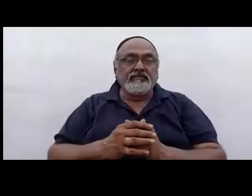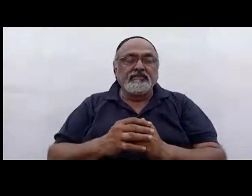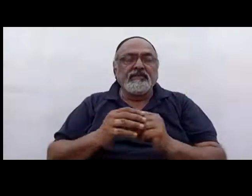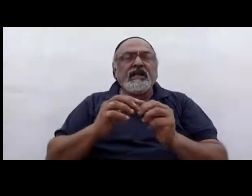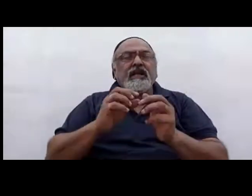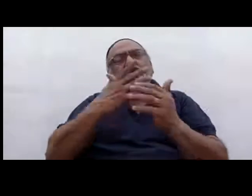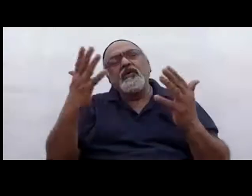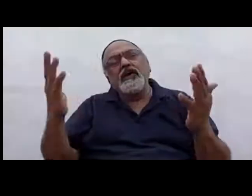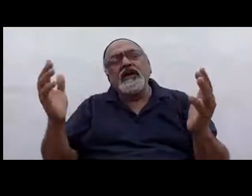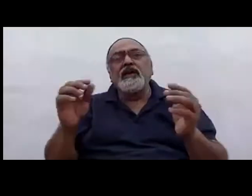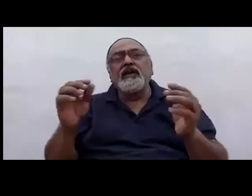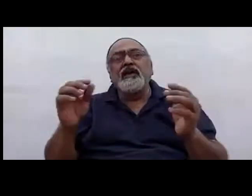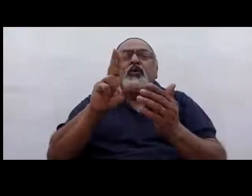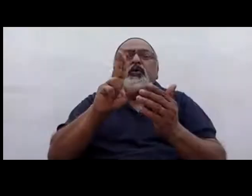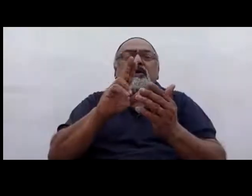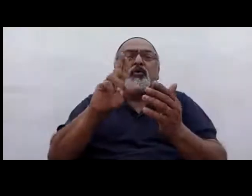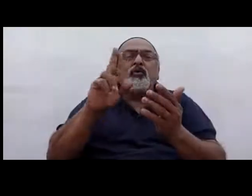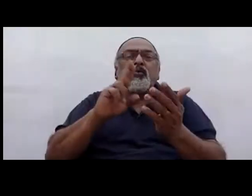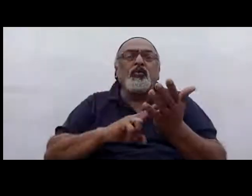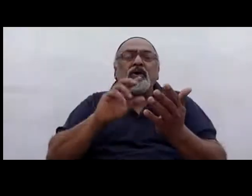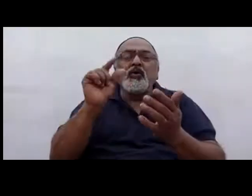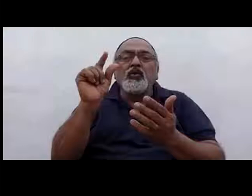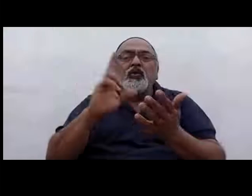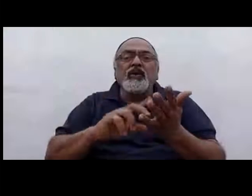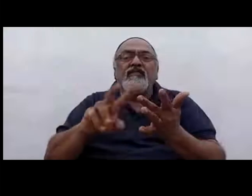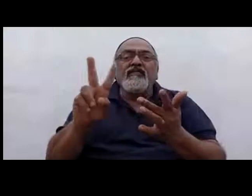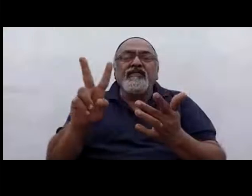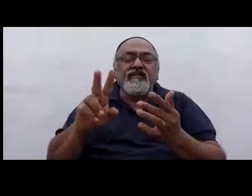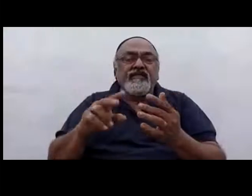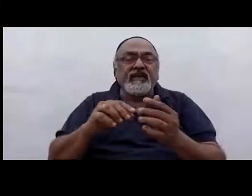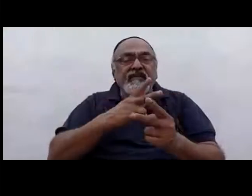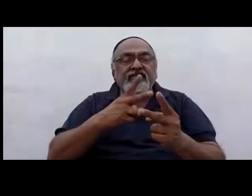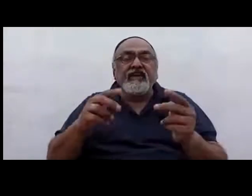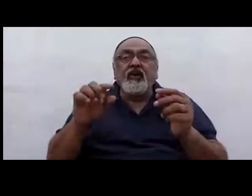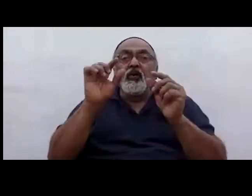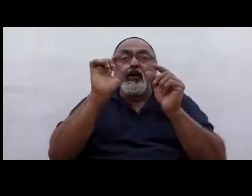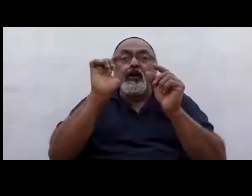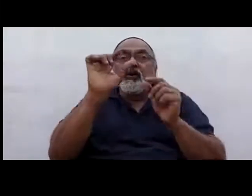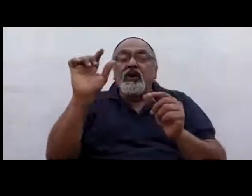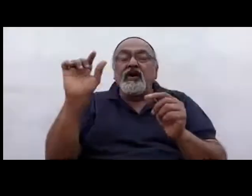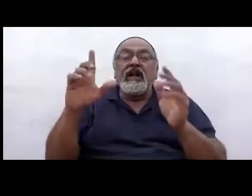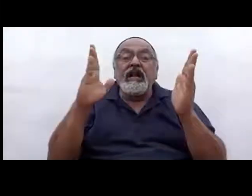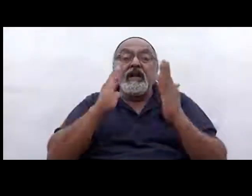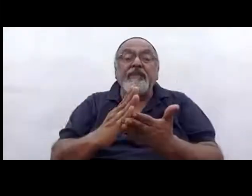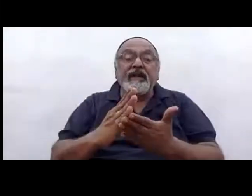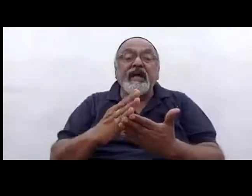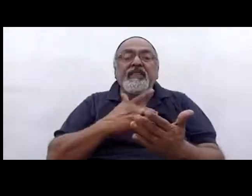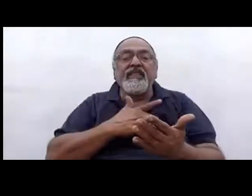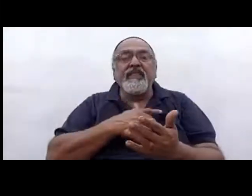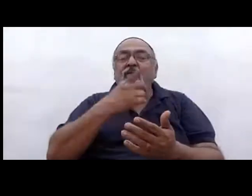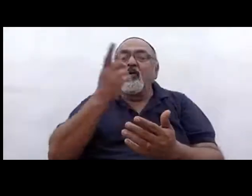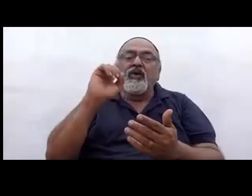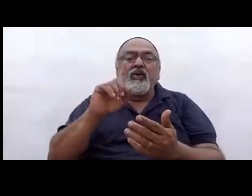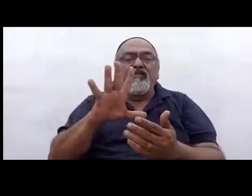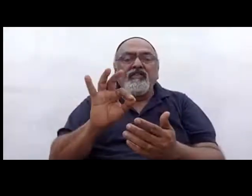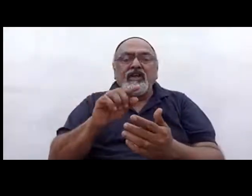the universities, they'll give a particular word limit, guidelines. In the guidelines, they'll be clearly mentioning it, but usually it varies from 150